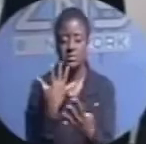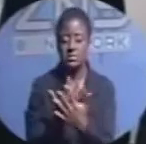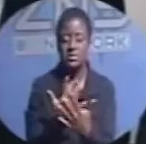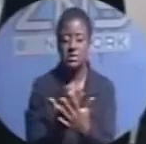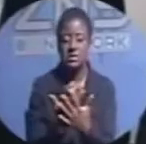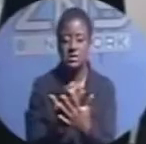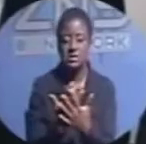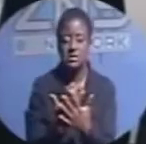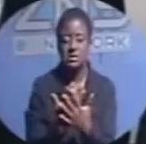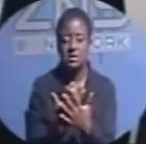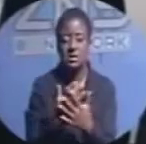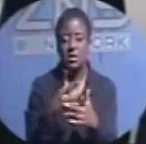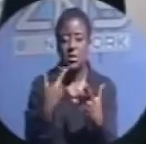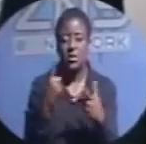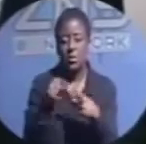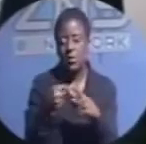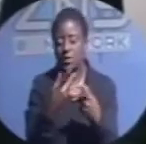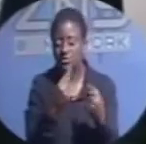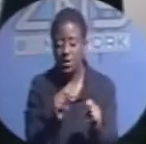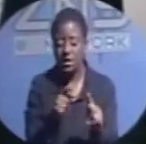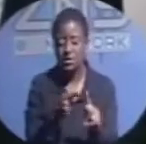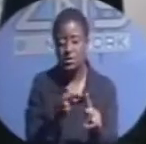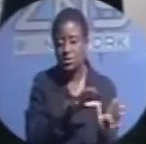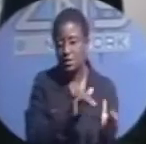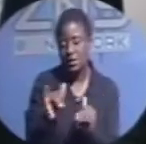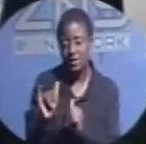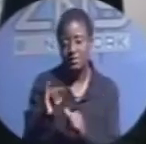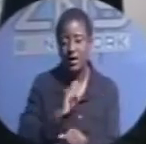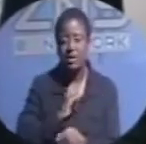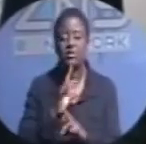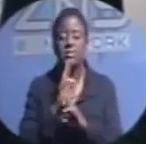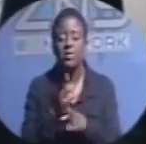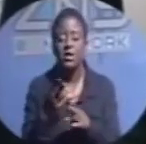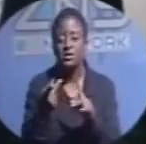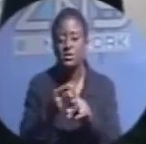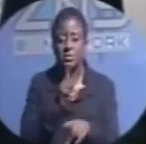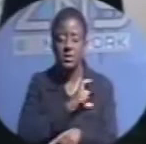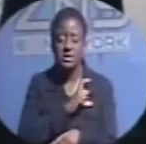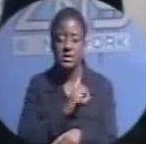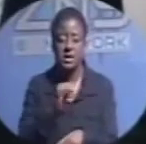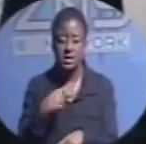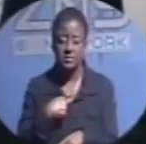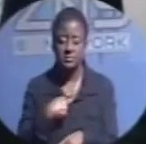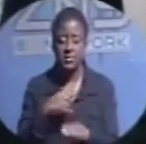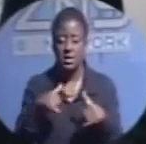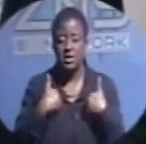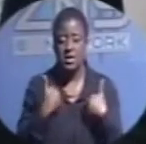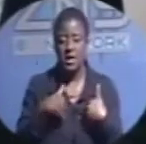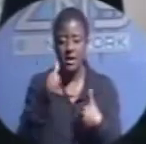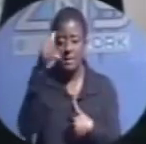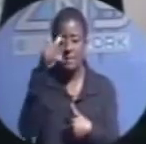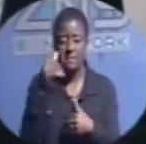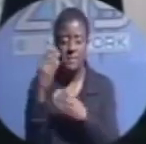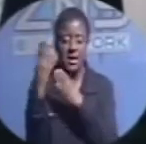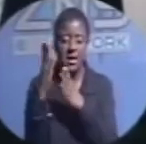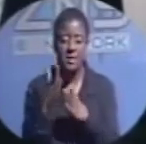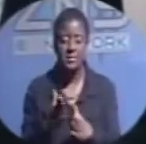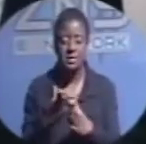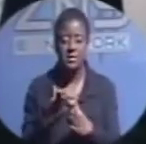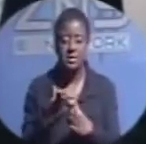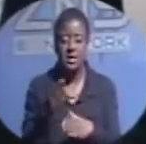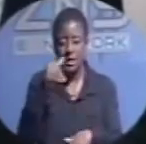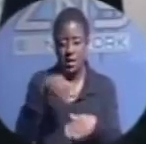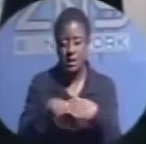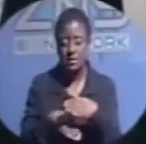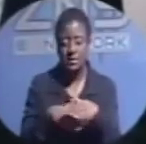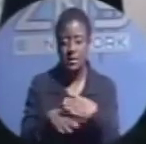did report the same to the police. I am a young Bahamian who entered frontline politics to be of service to my country.